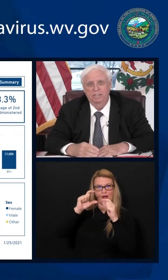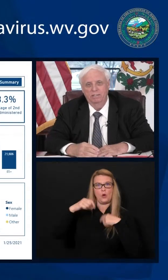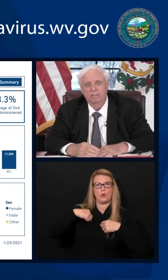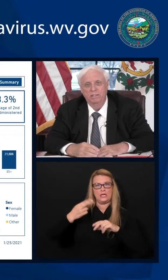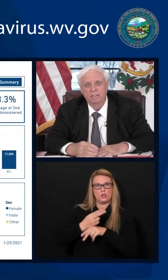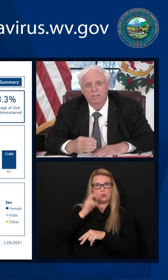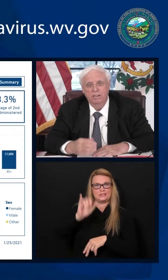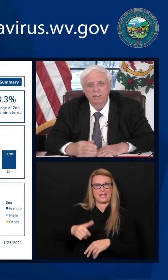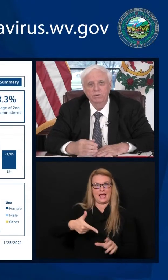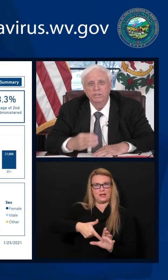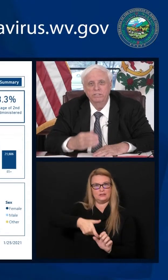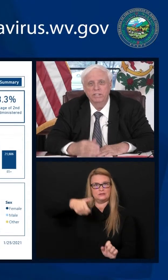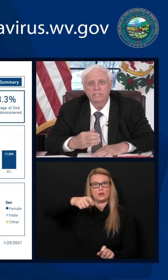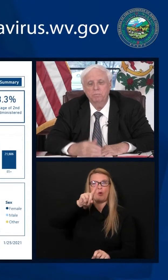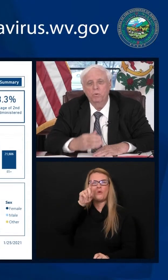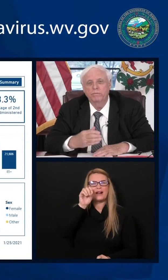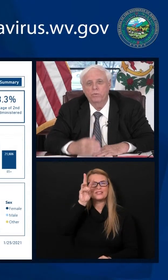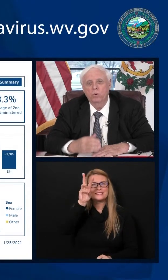106%,